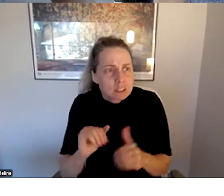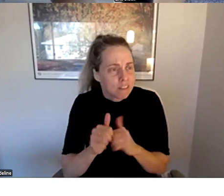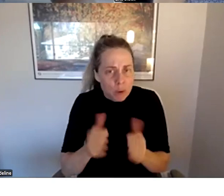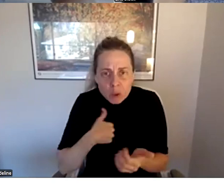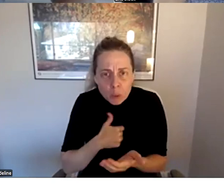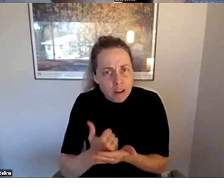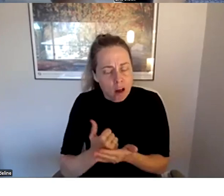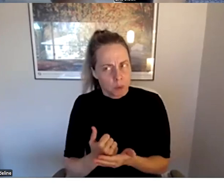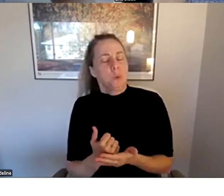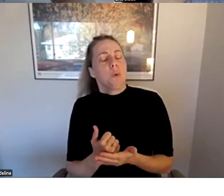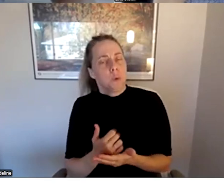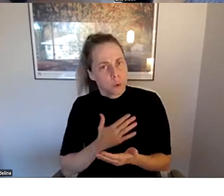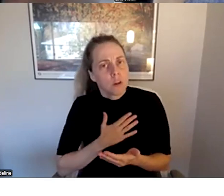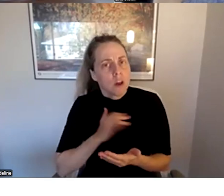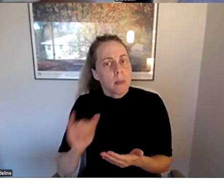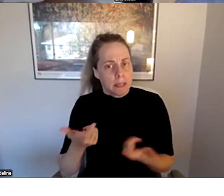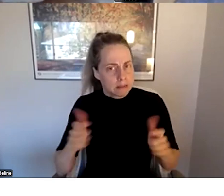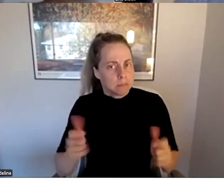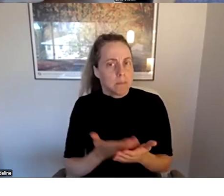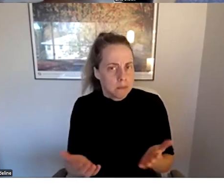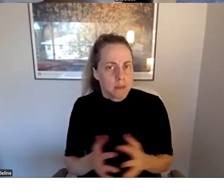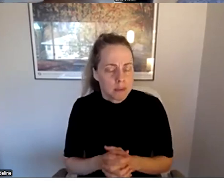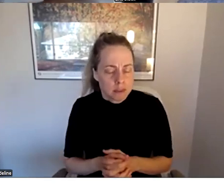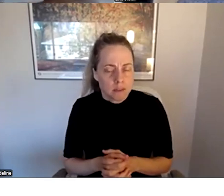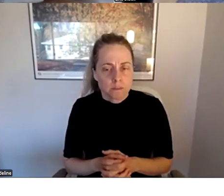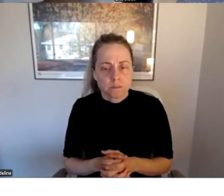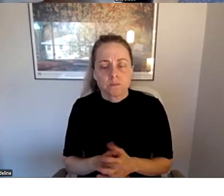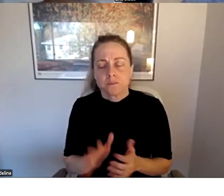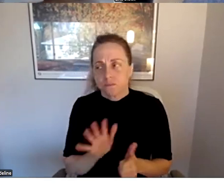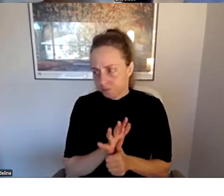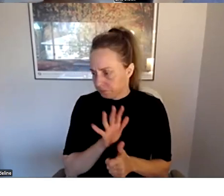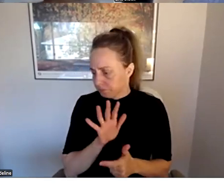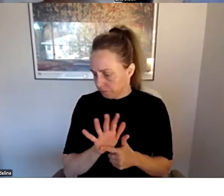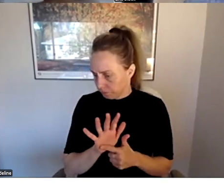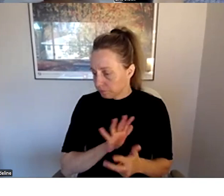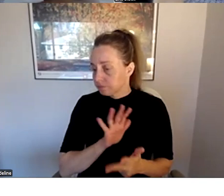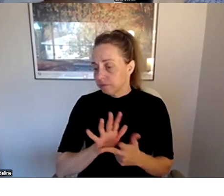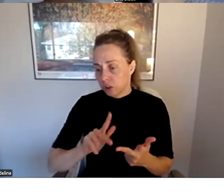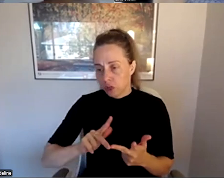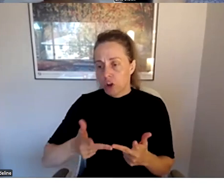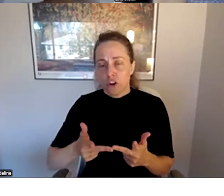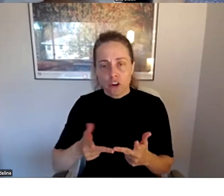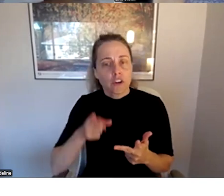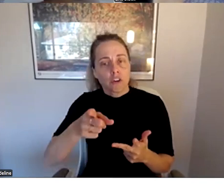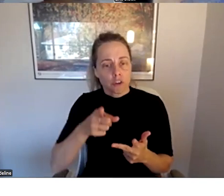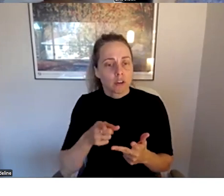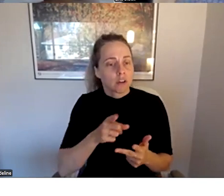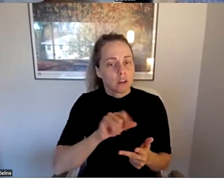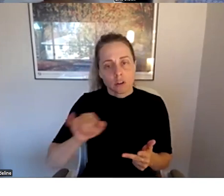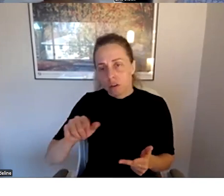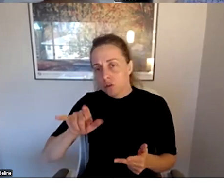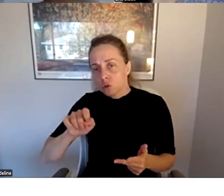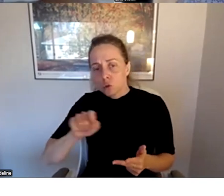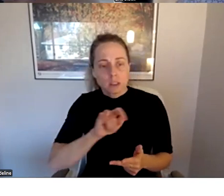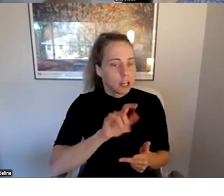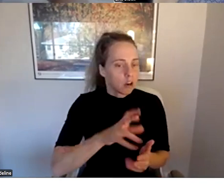think that's another huge thing. And then the third one, I just really, you know, to piggyback off Julie and Eric, that